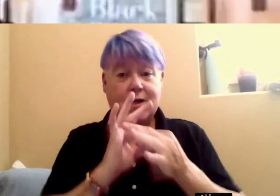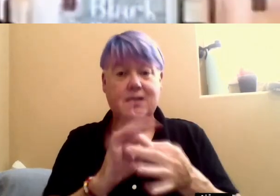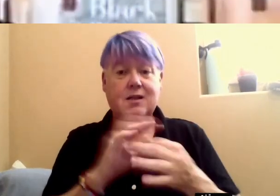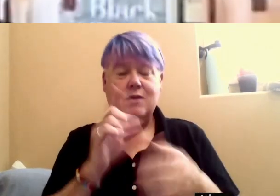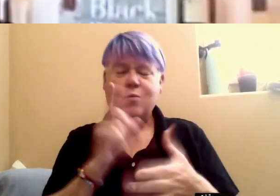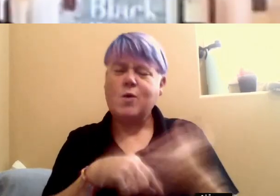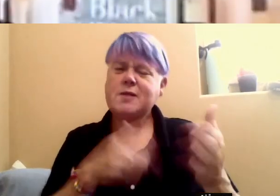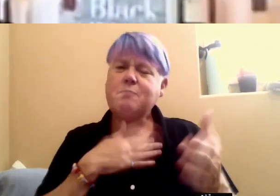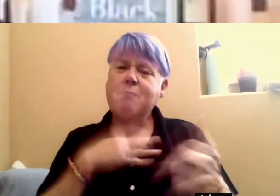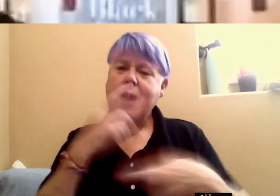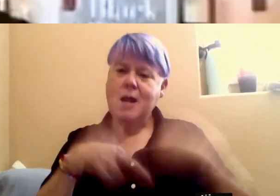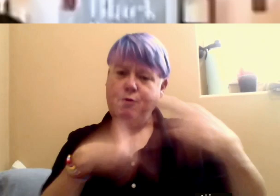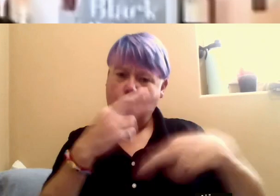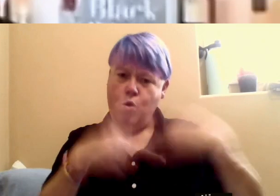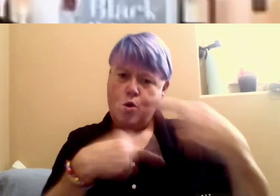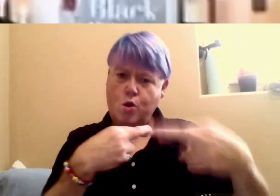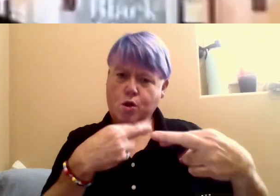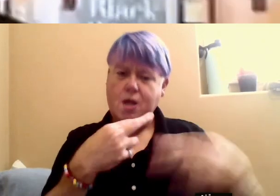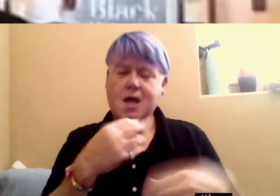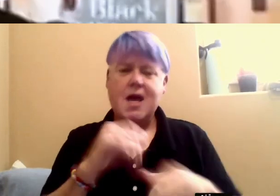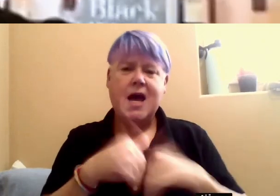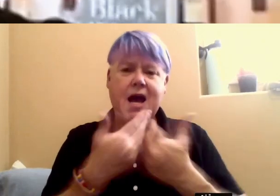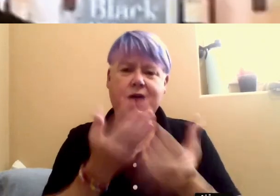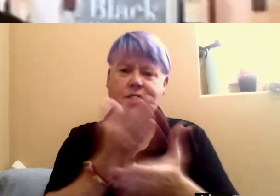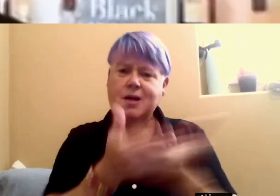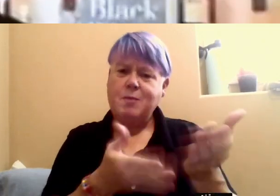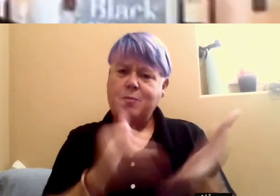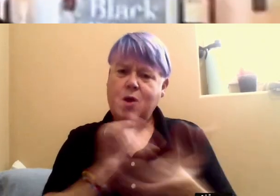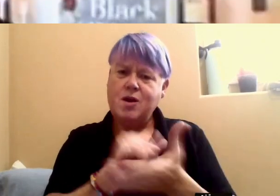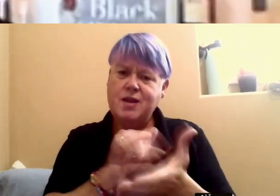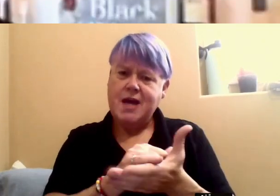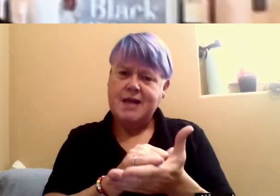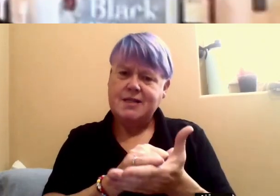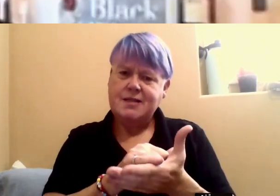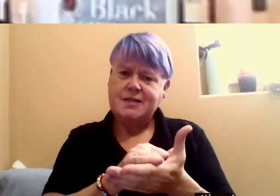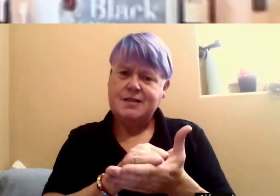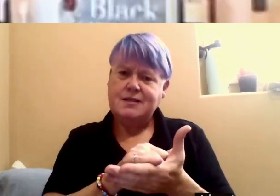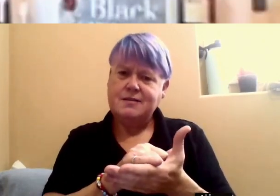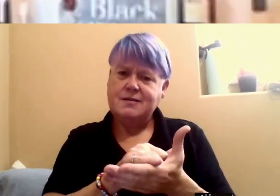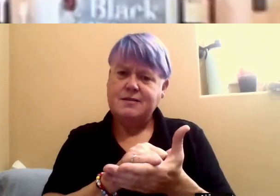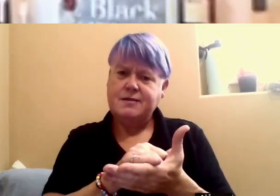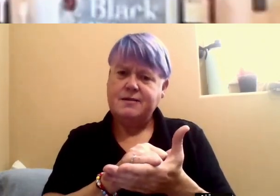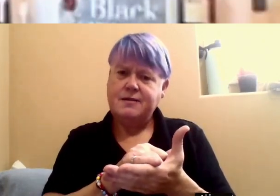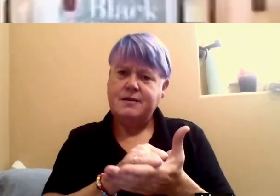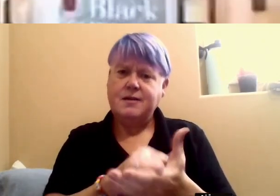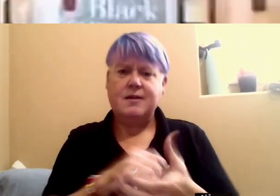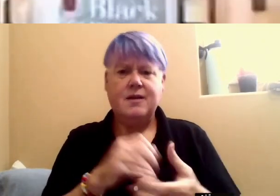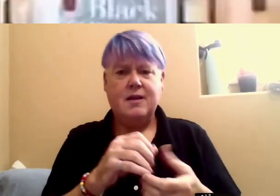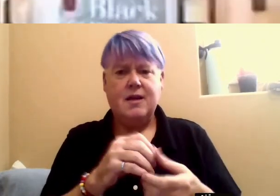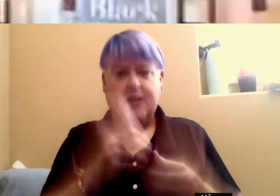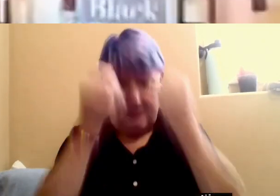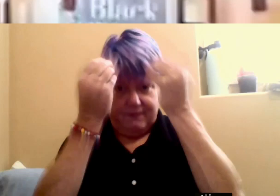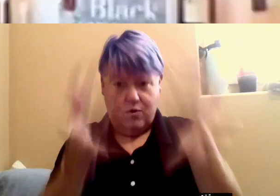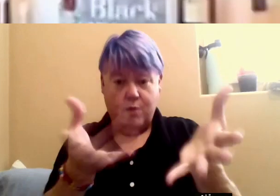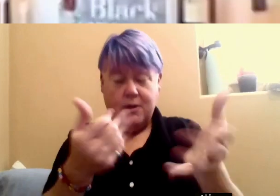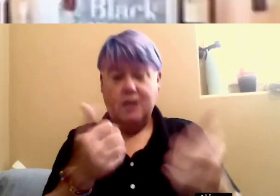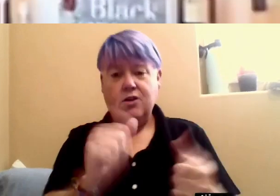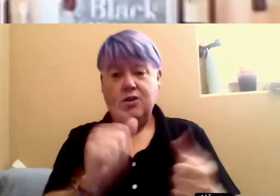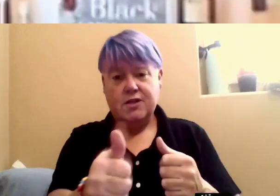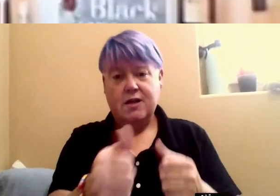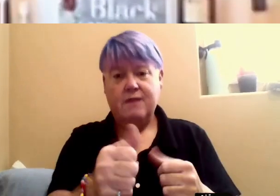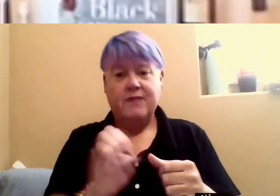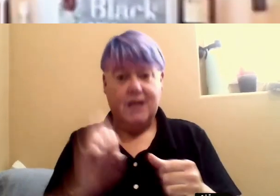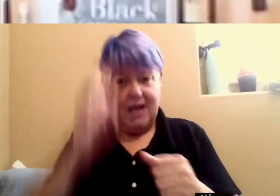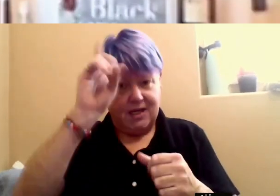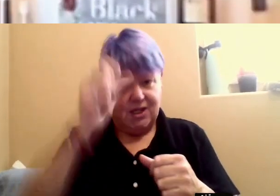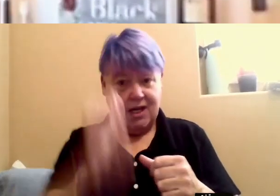in that process? Like, how can I be a part of it? And I think that informing yourself and educating